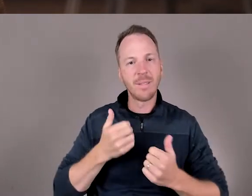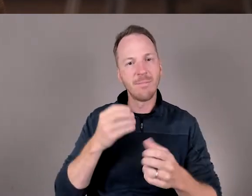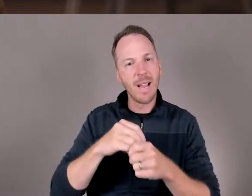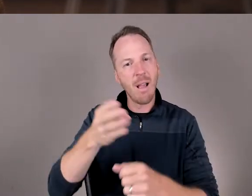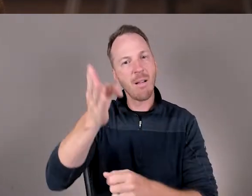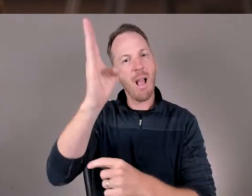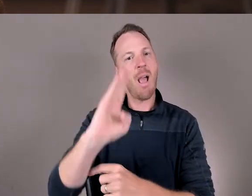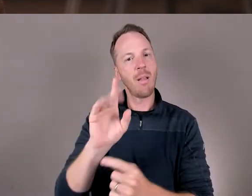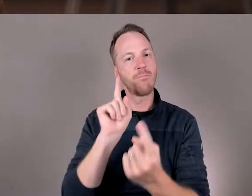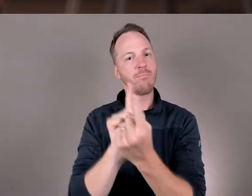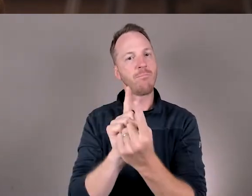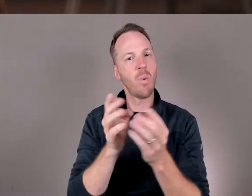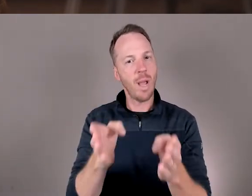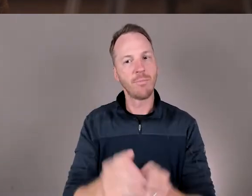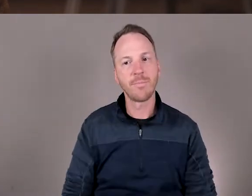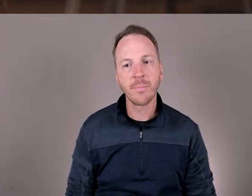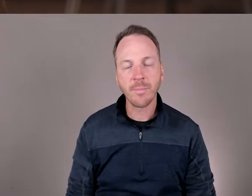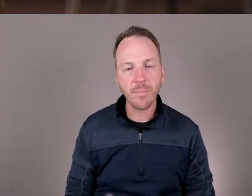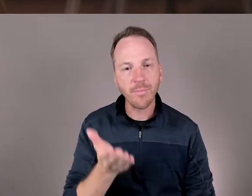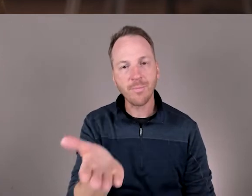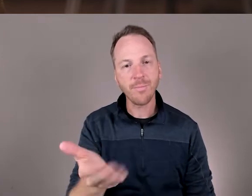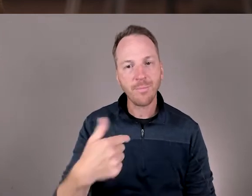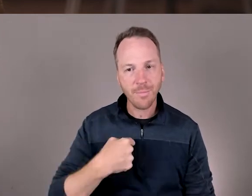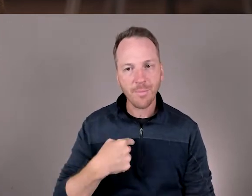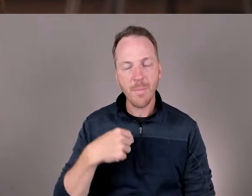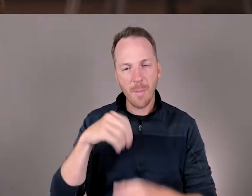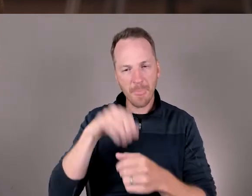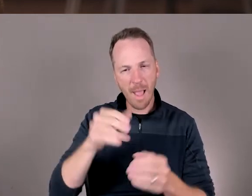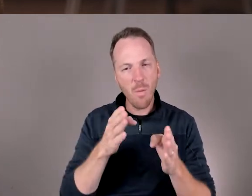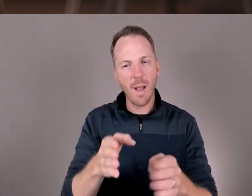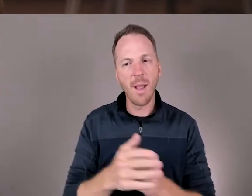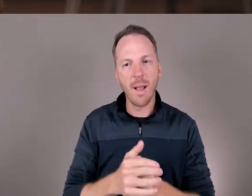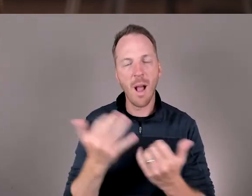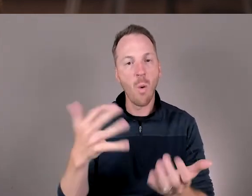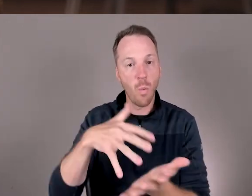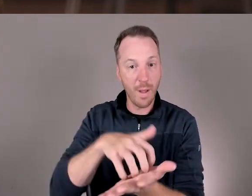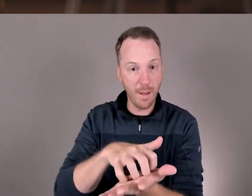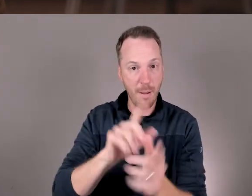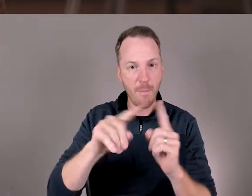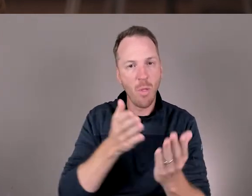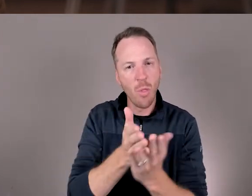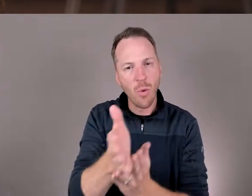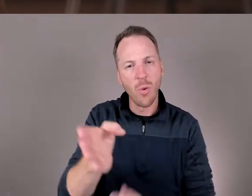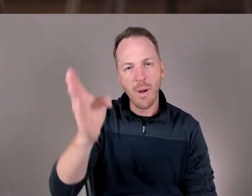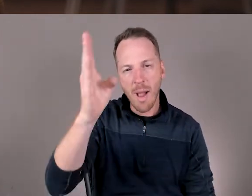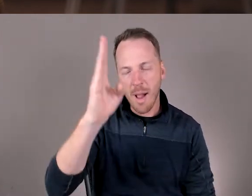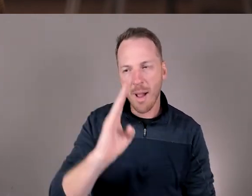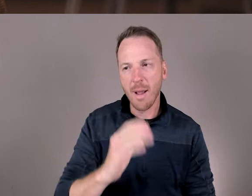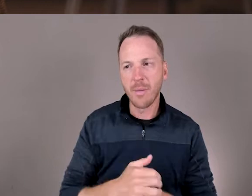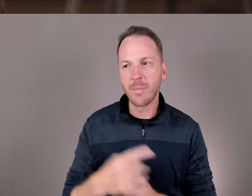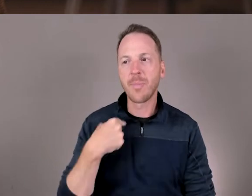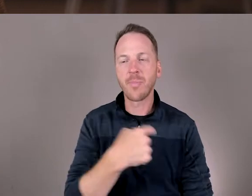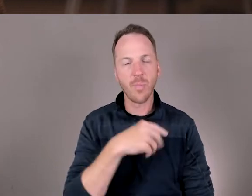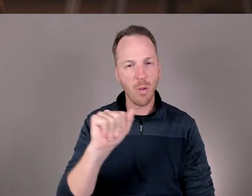way. So you and I, in these ways, are weak, but through God,